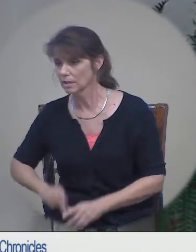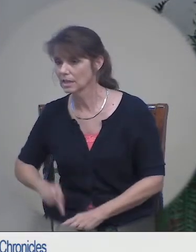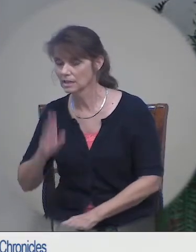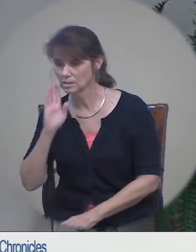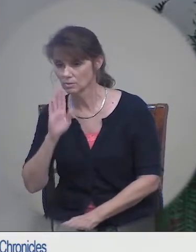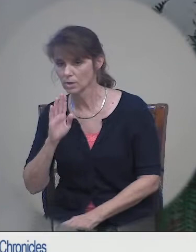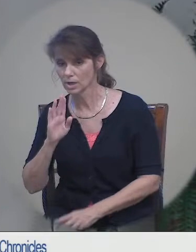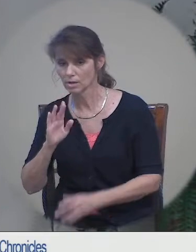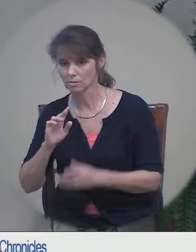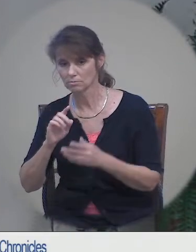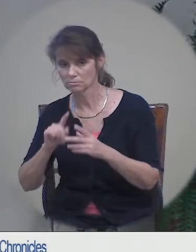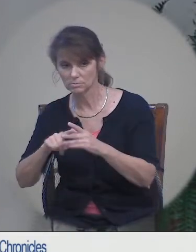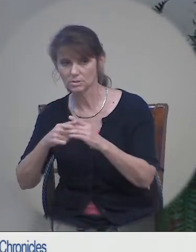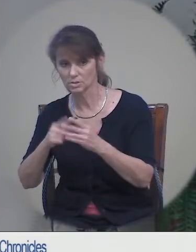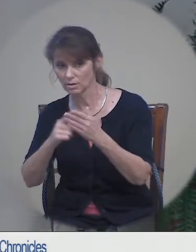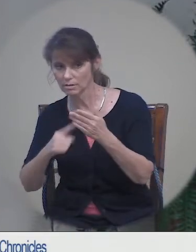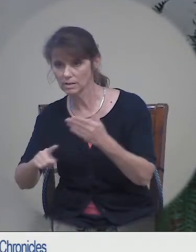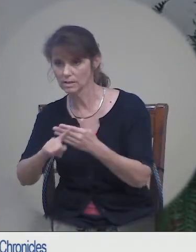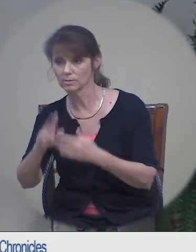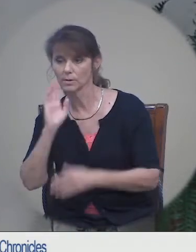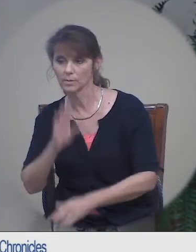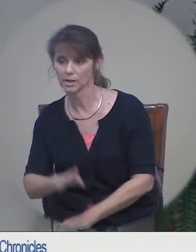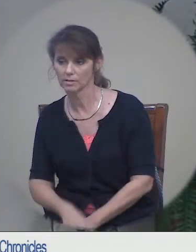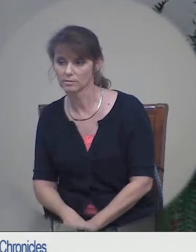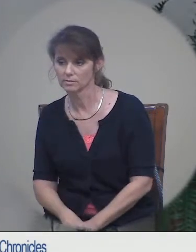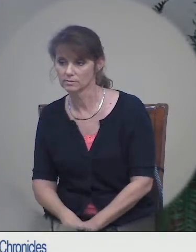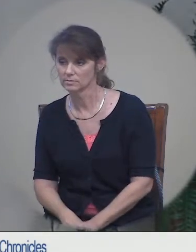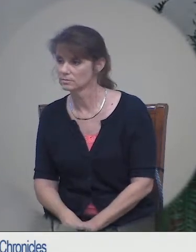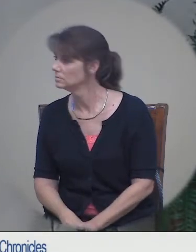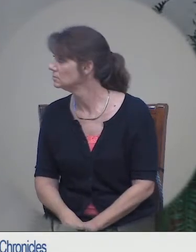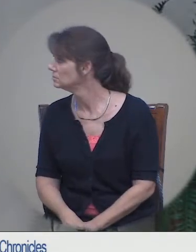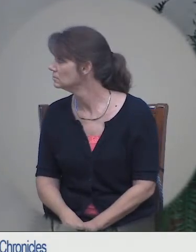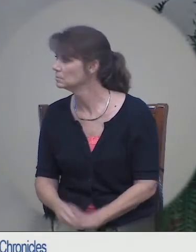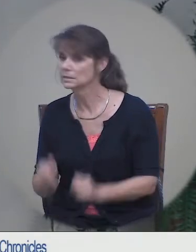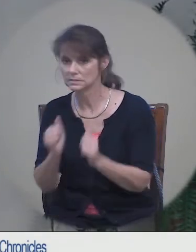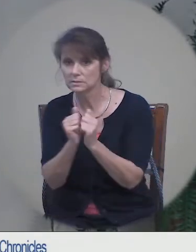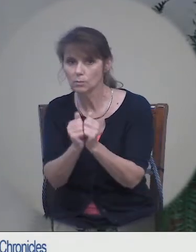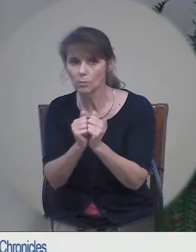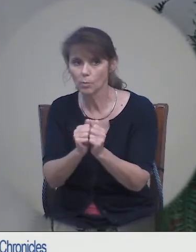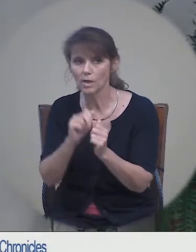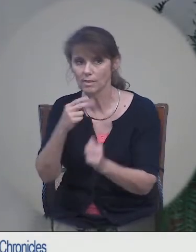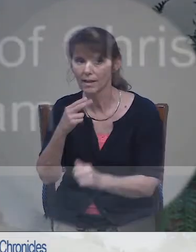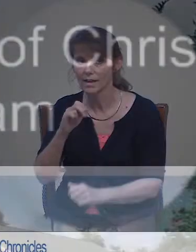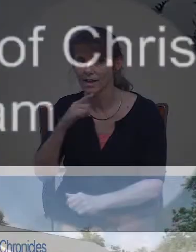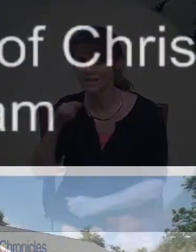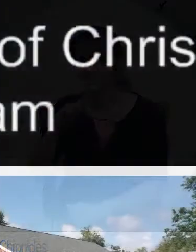Judah, Hezekiah's illness, and his relationship with Babylon next week. Thanks.